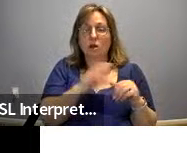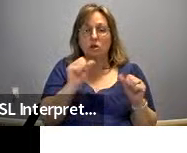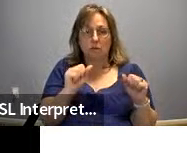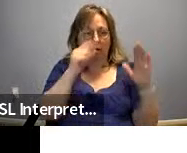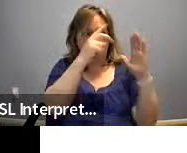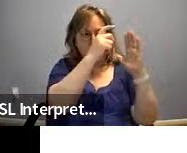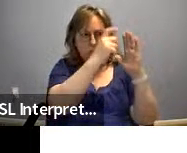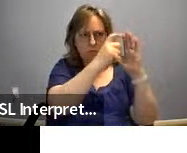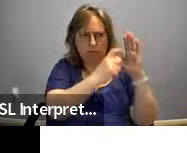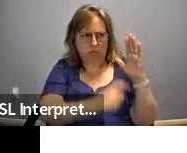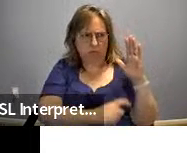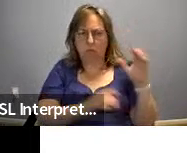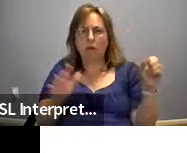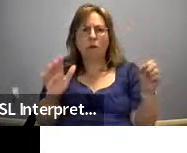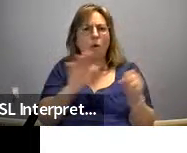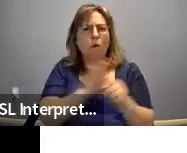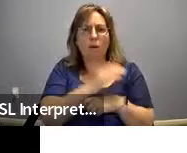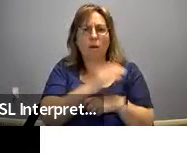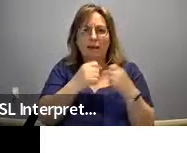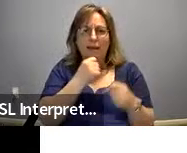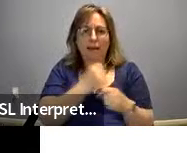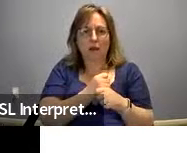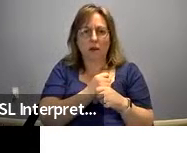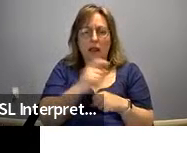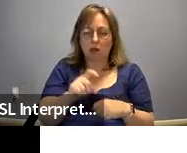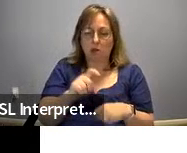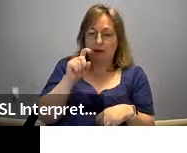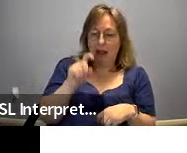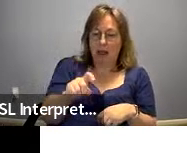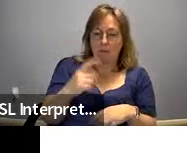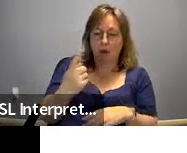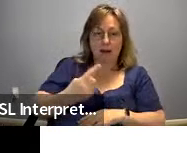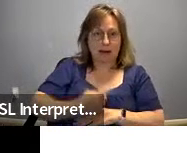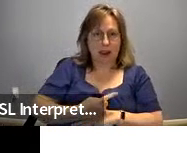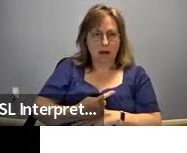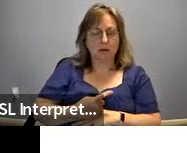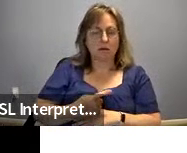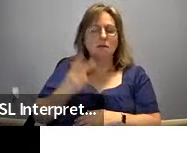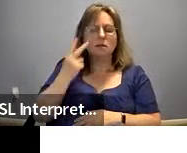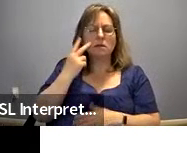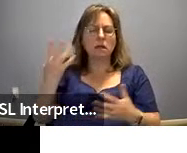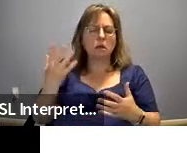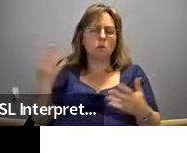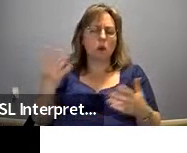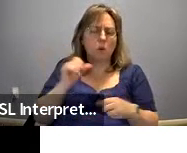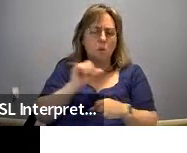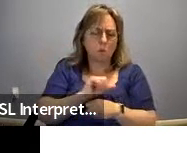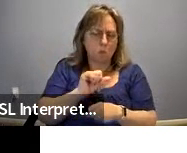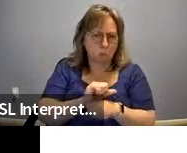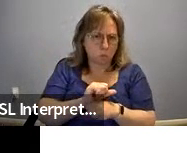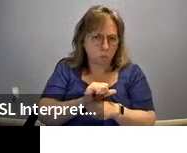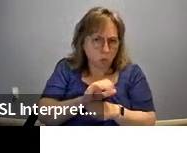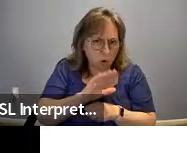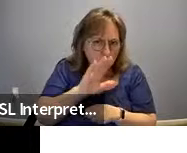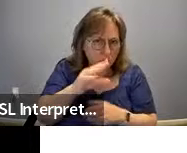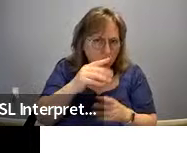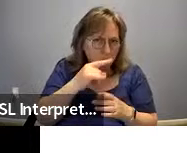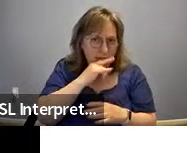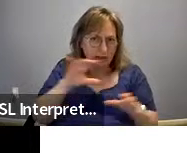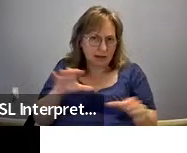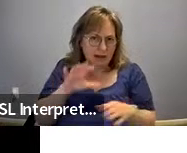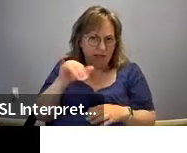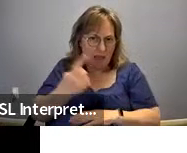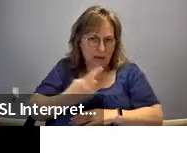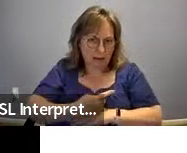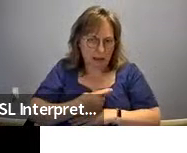the entire year and tap on a date to see the work that your student has completed that day. To go back out